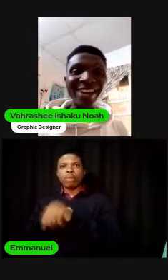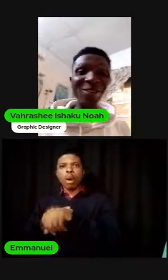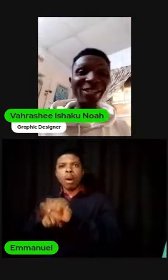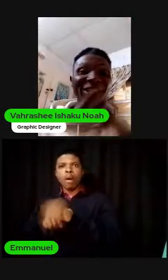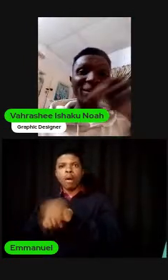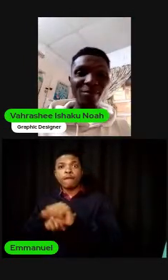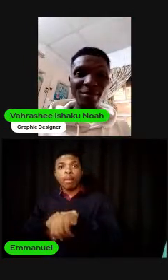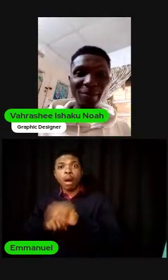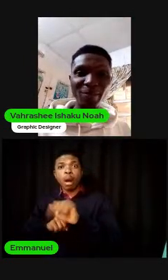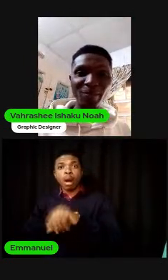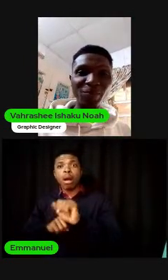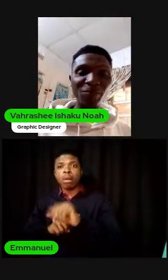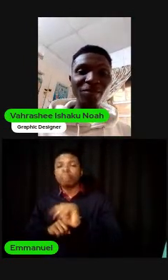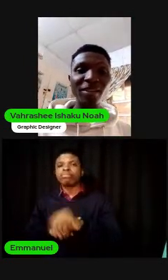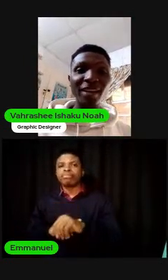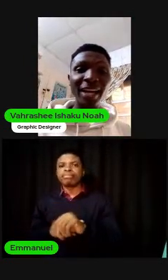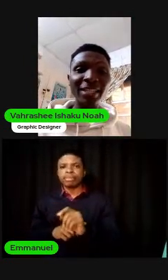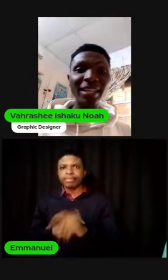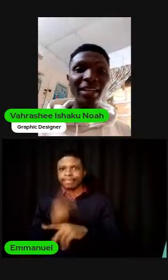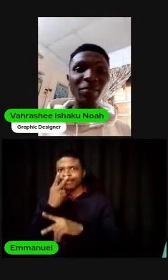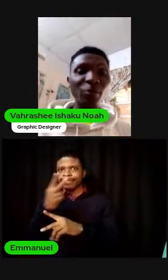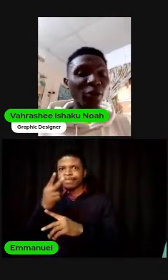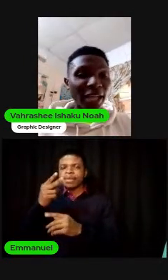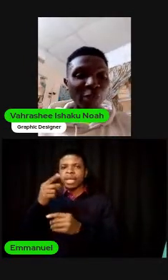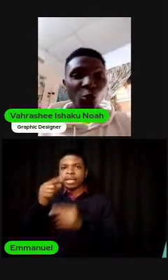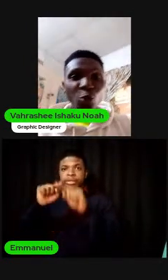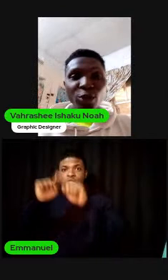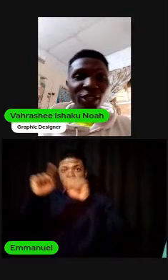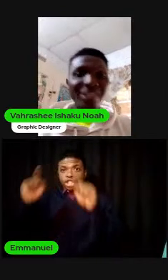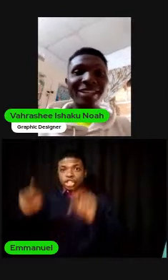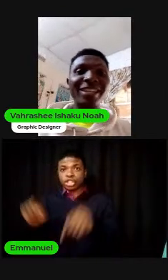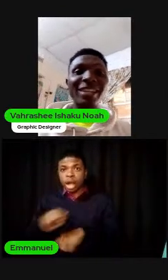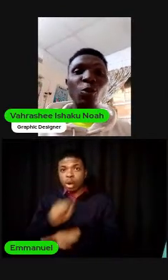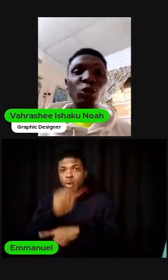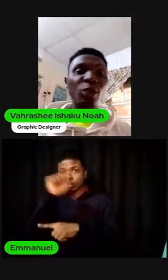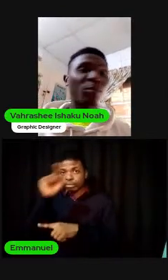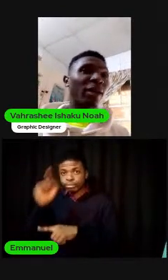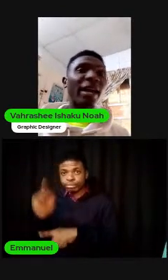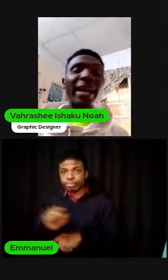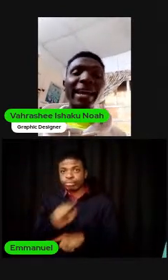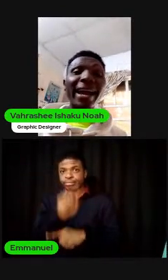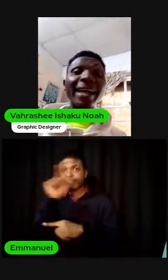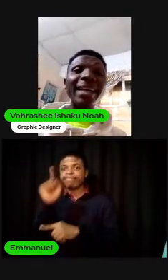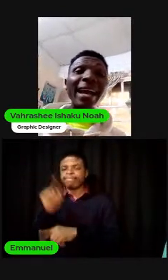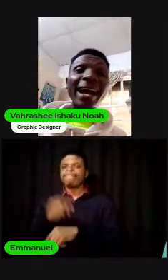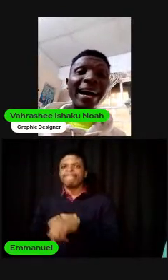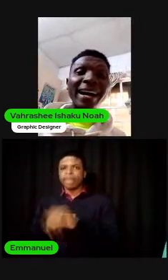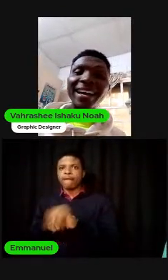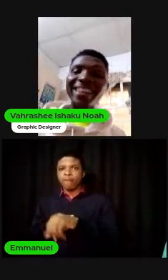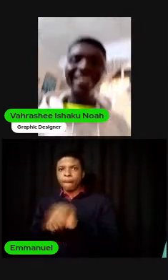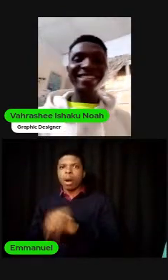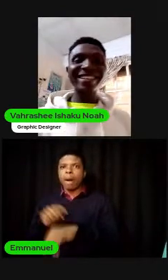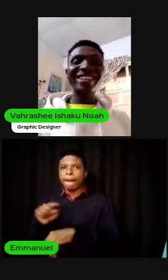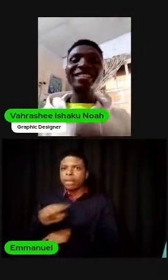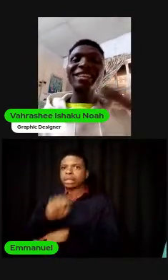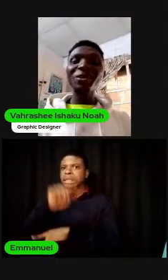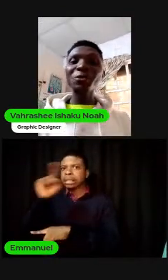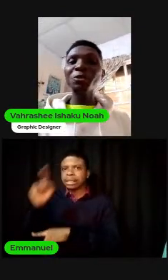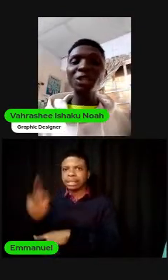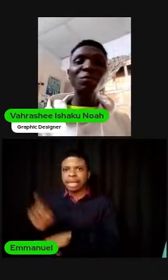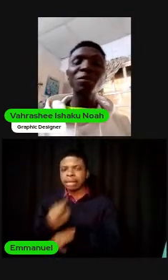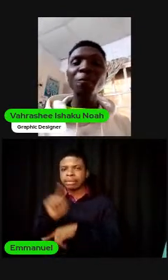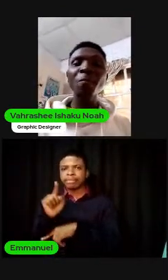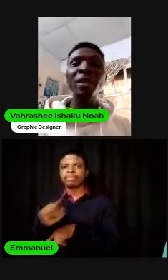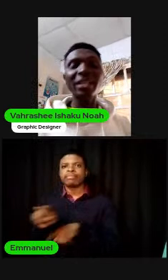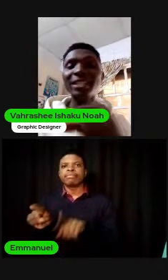in a circle shape, right? That rules is in a circle shape. A car tire is in a